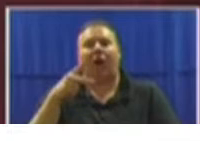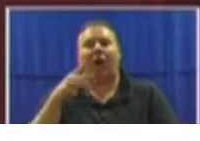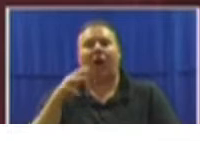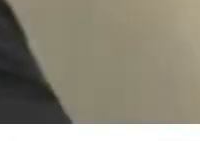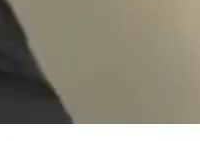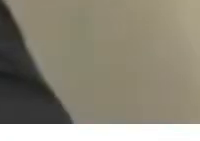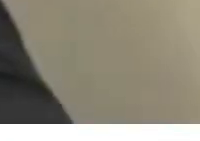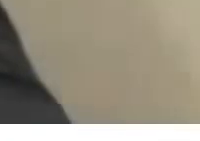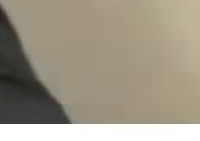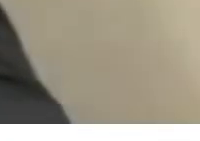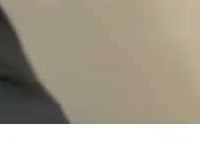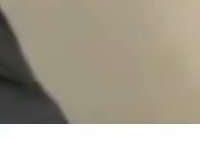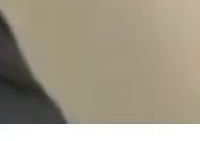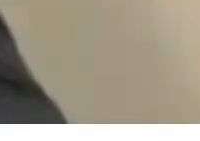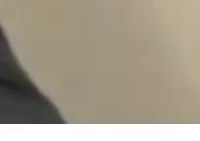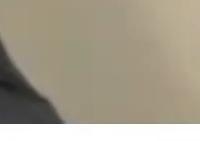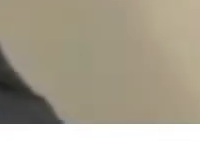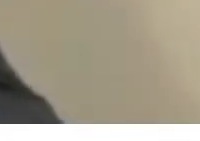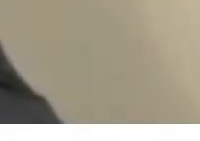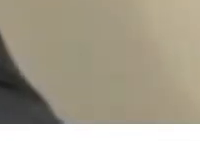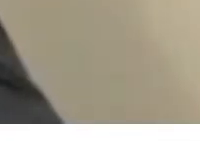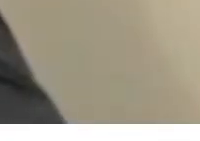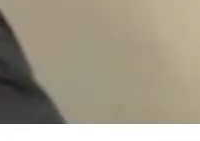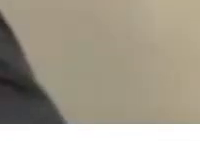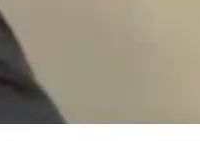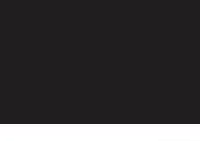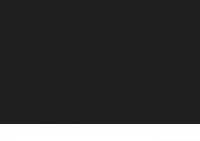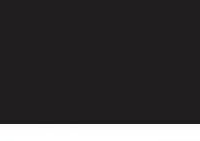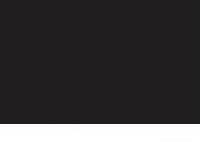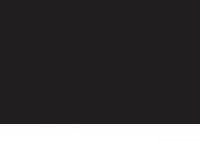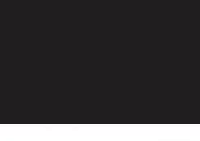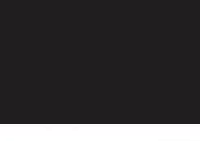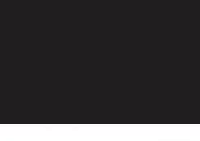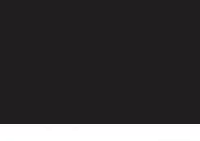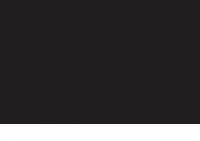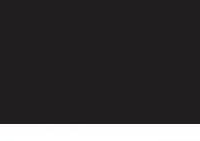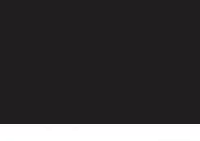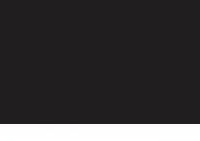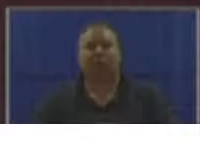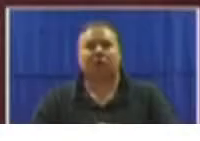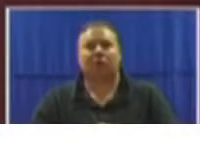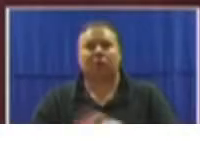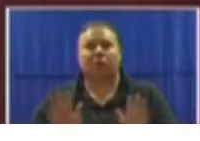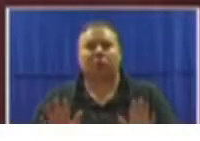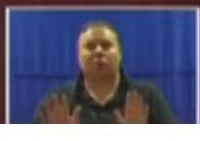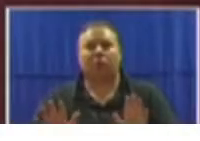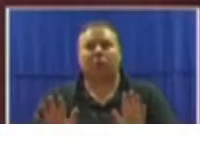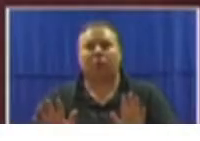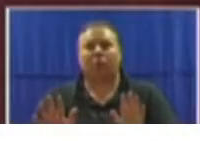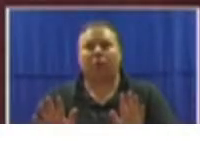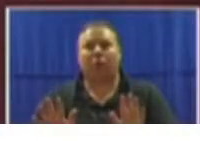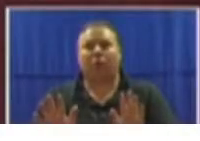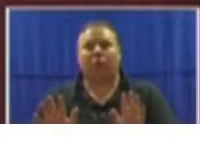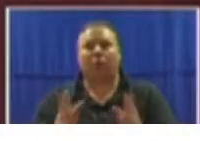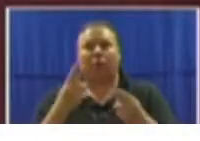Thank you very much, Honourable Speaker. Okay, Honourable Mahau.